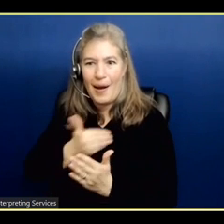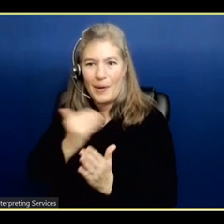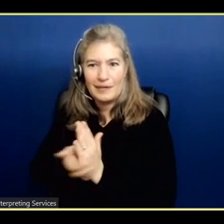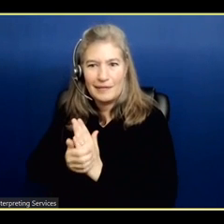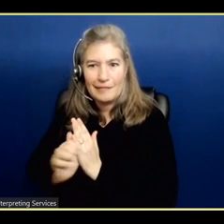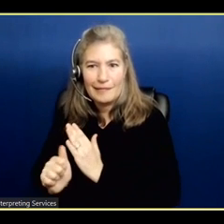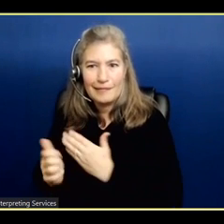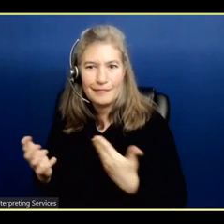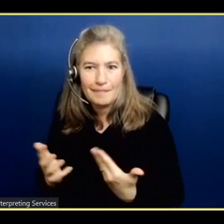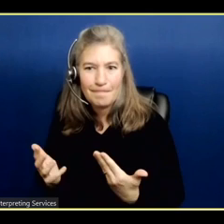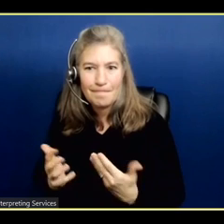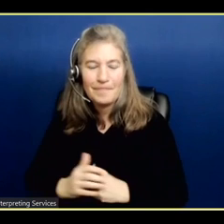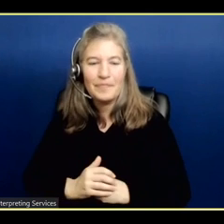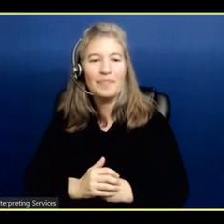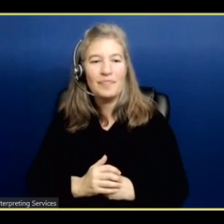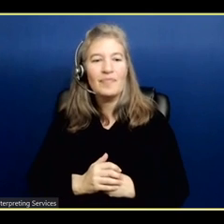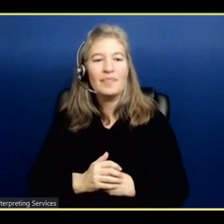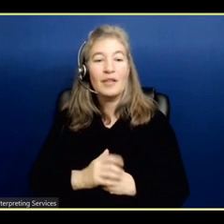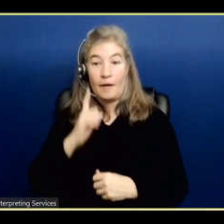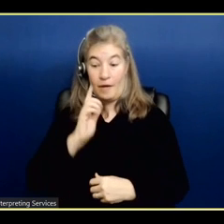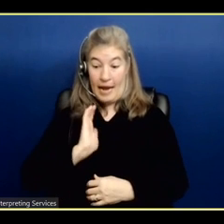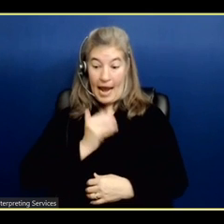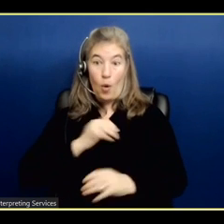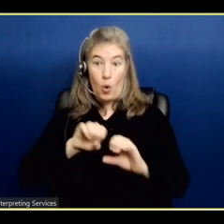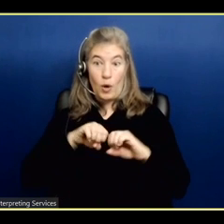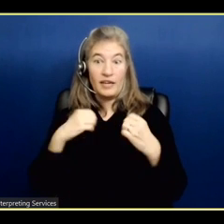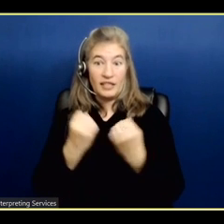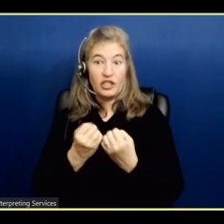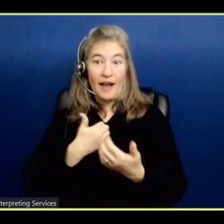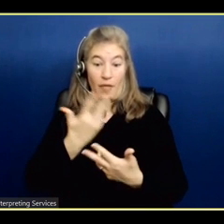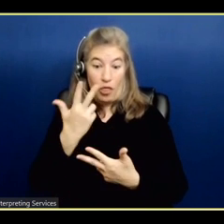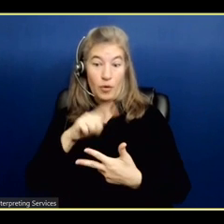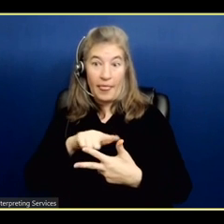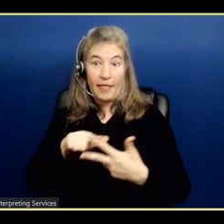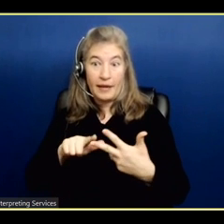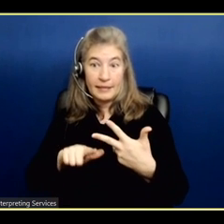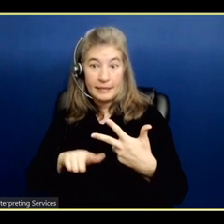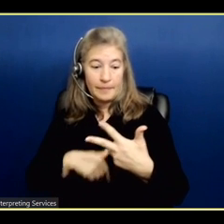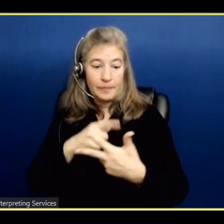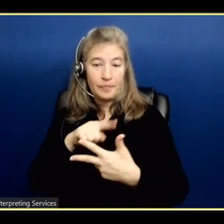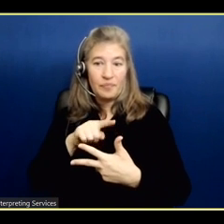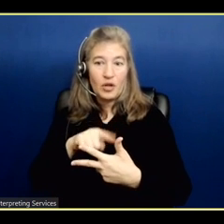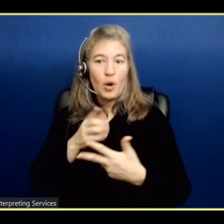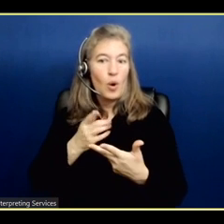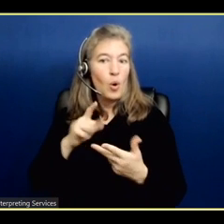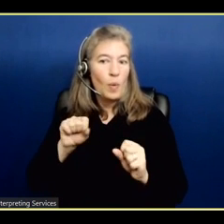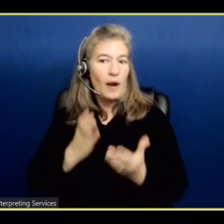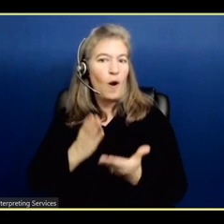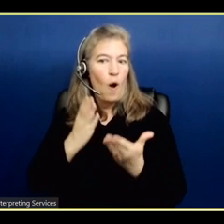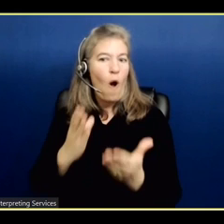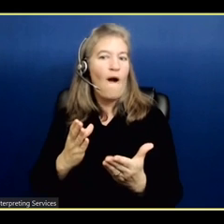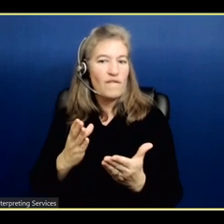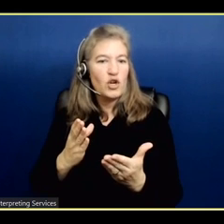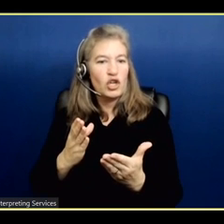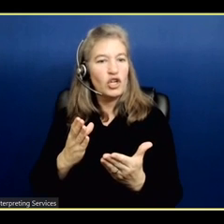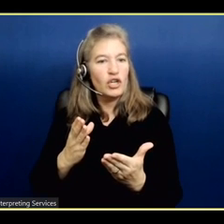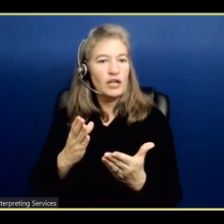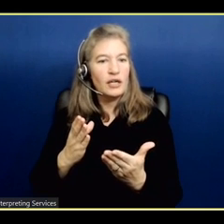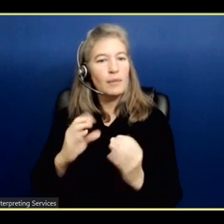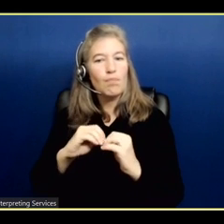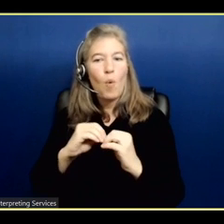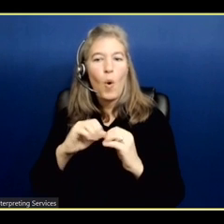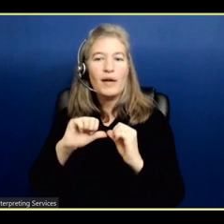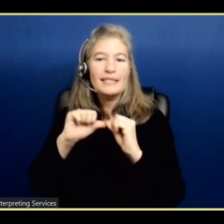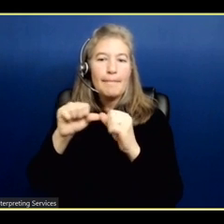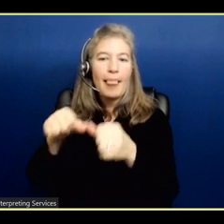and some of our funding mechanisms are moving forward is particularly important for us to communicate right now, as